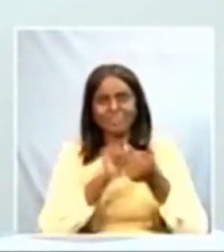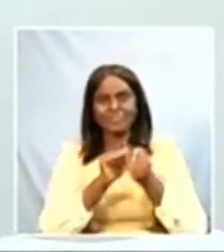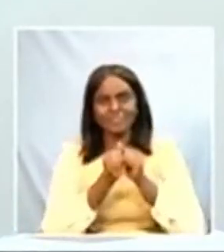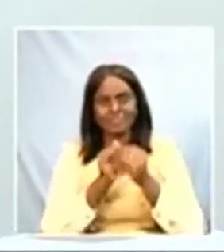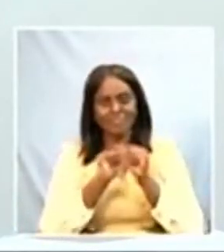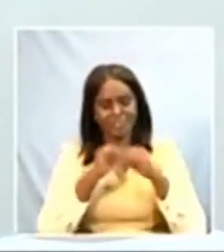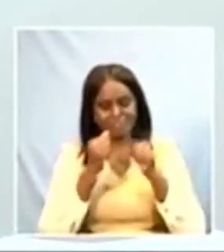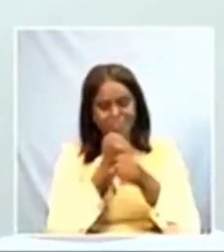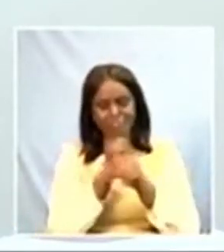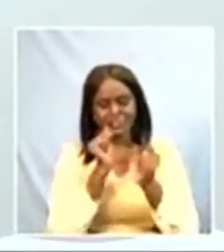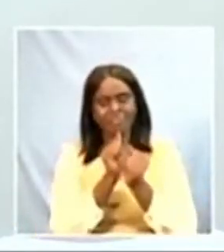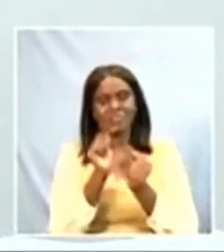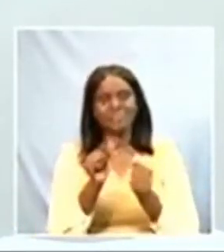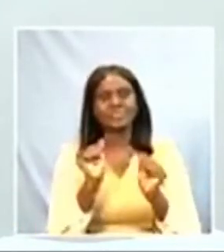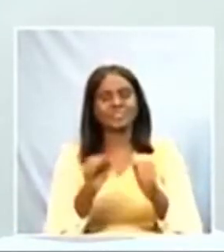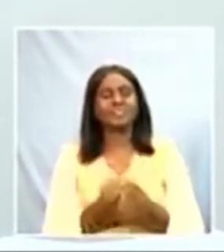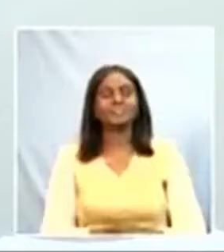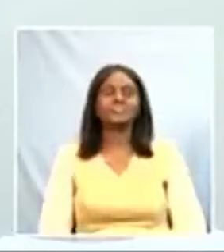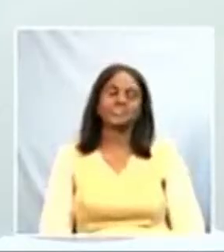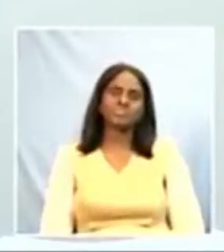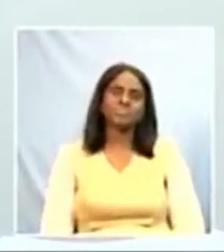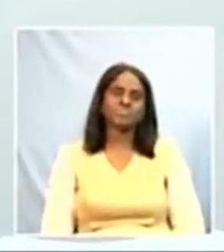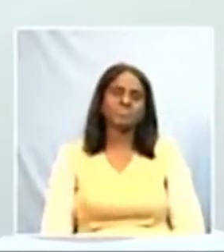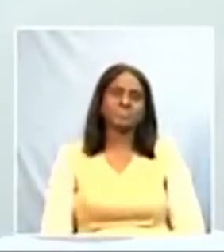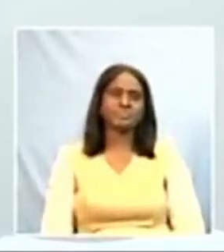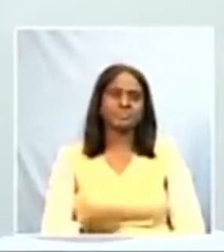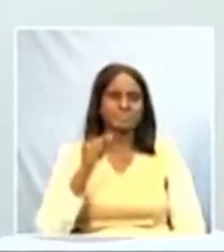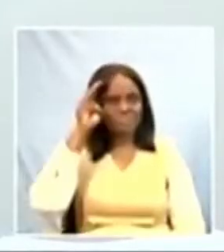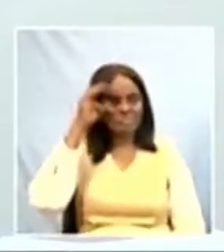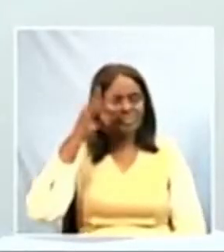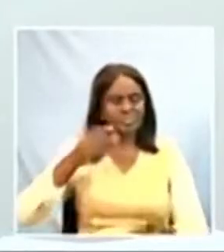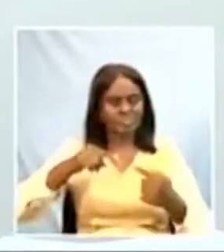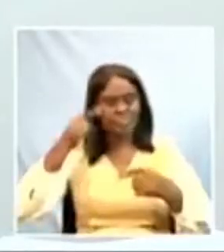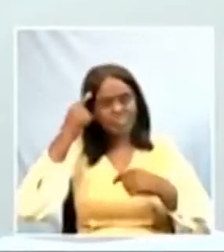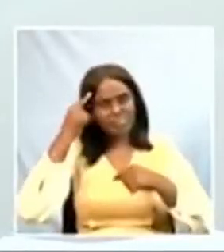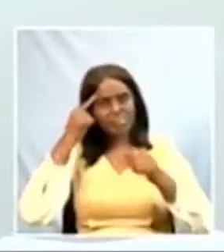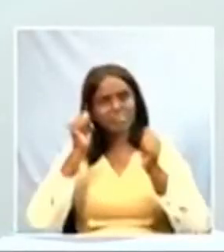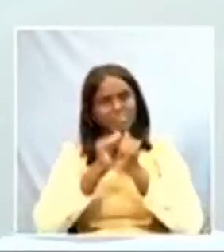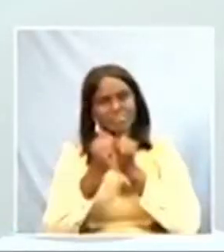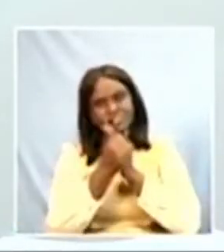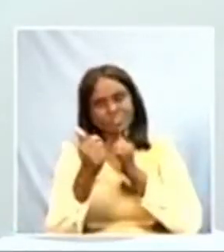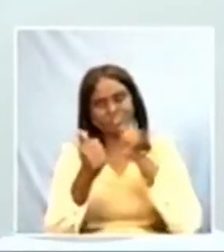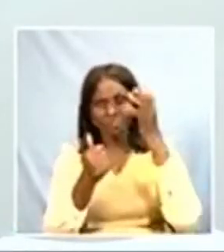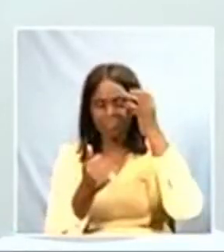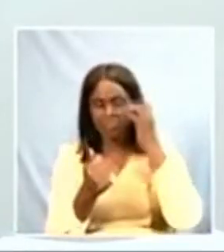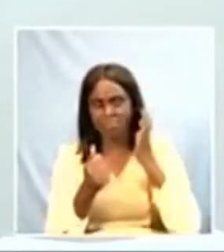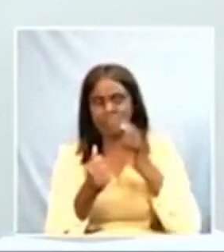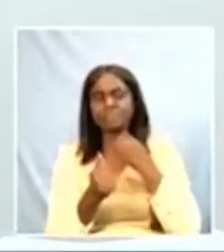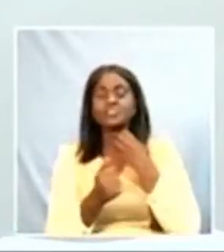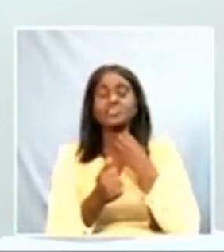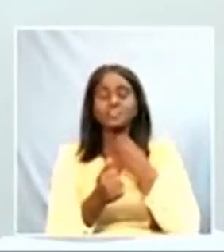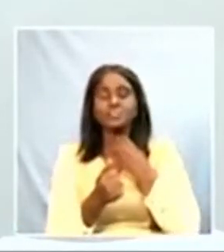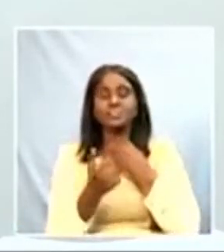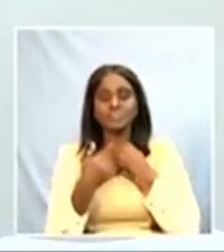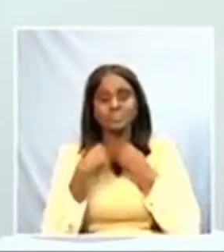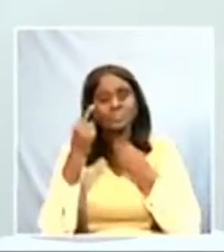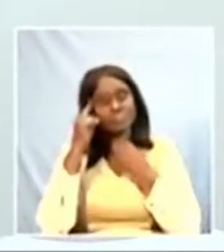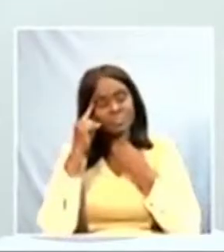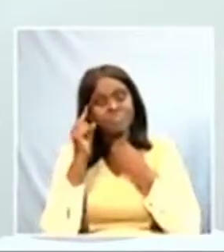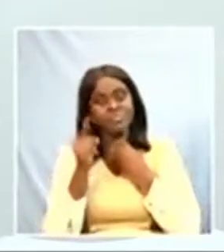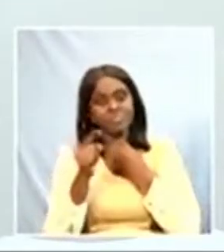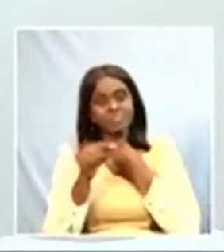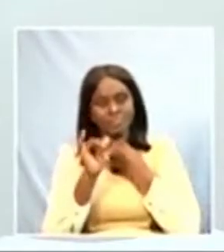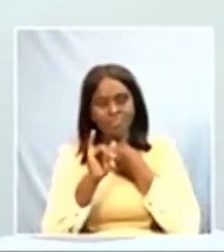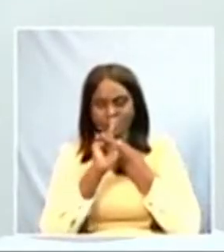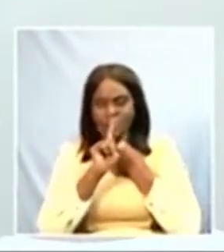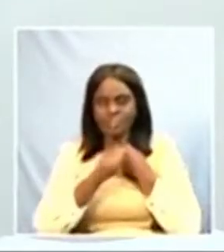We can deal with that with our Minister of Law Government and their respective offices. I think it is